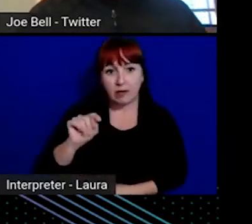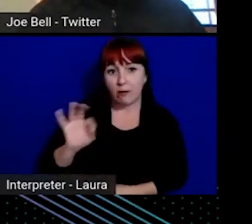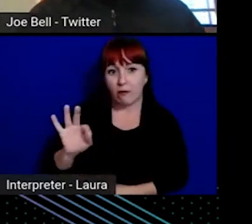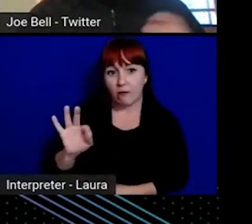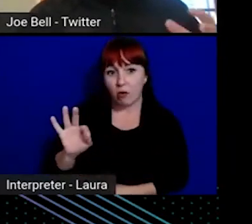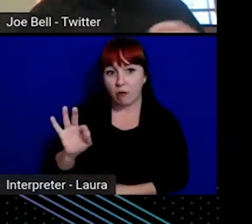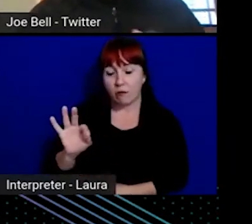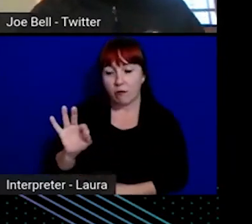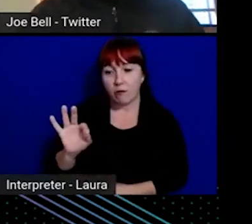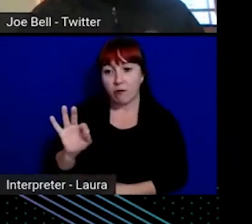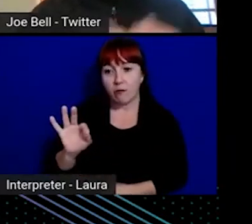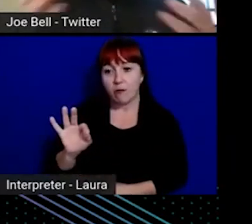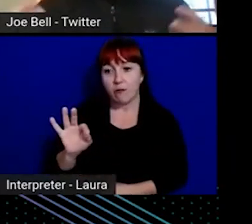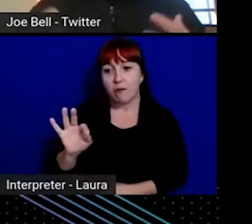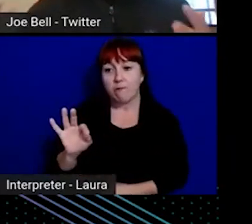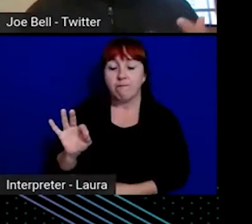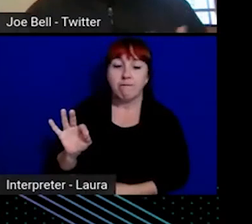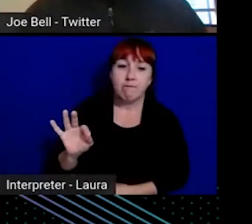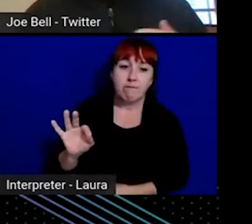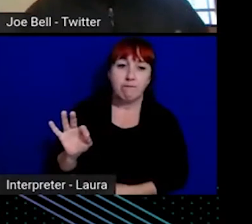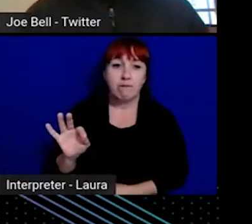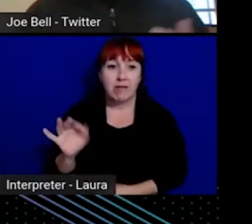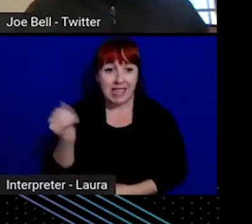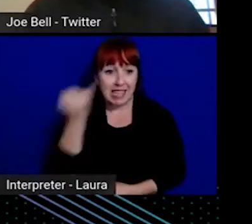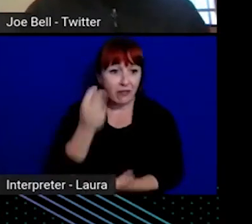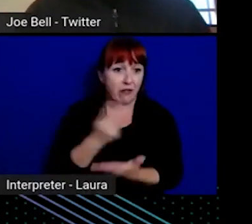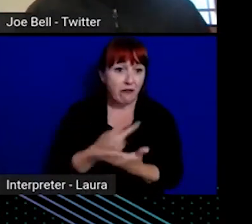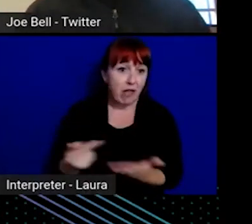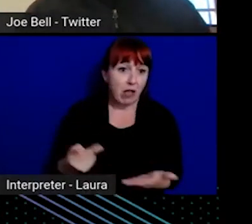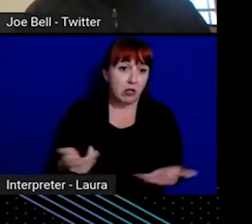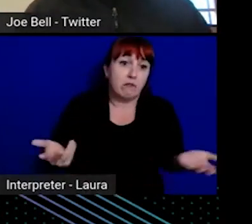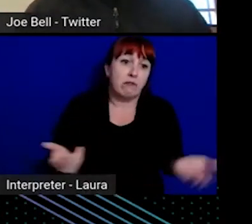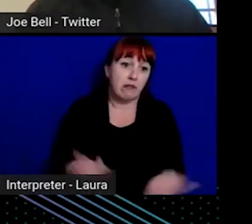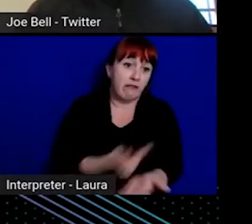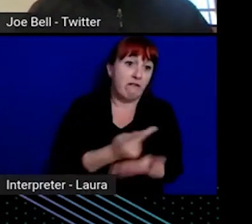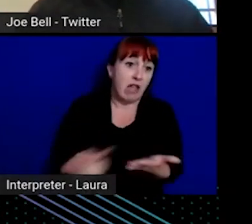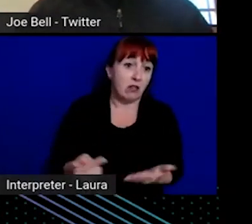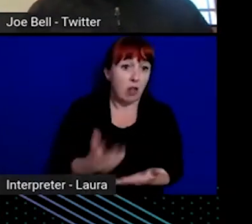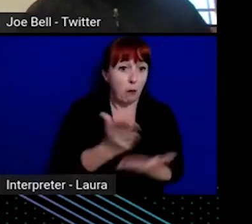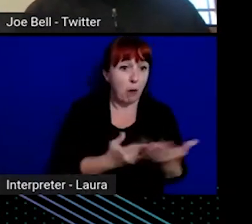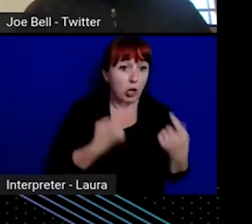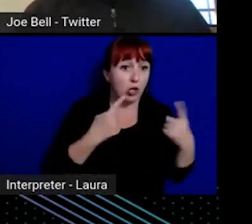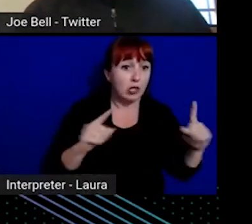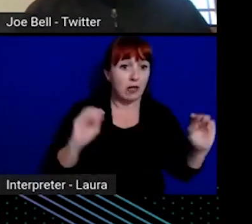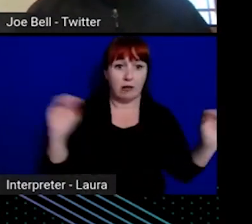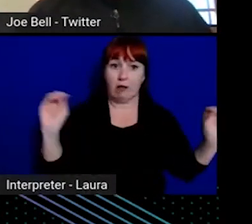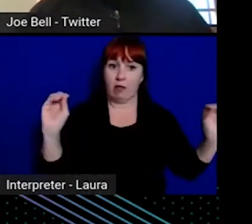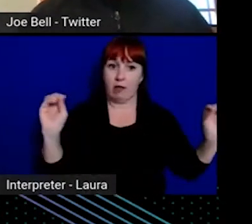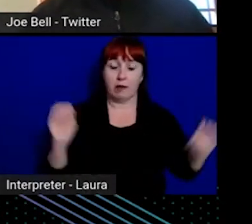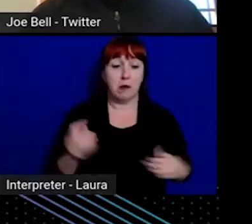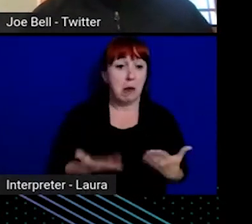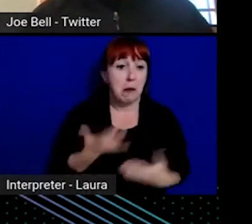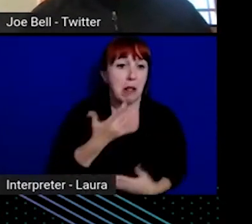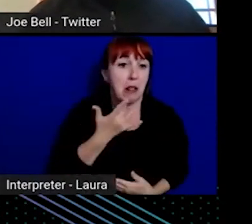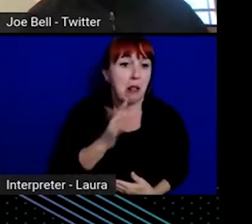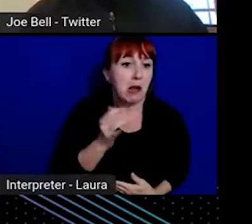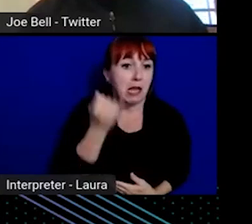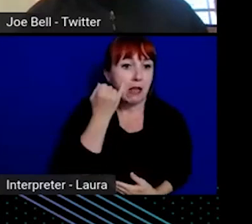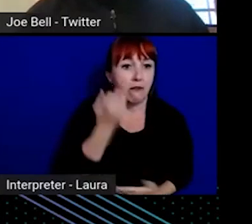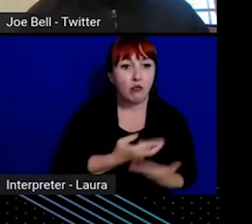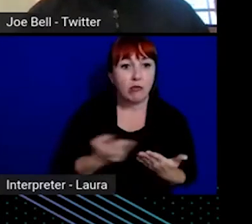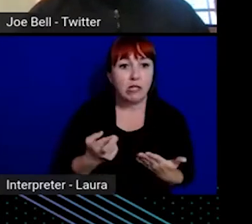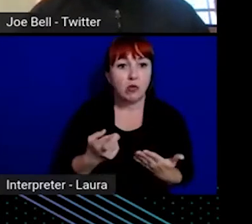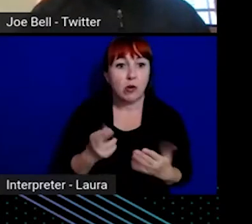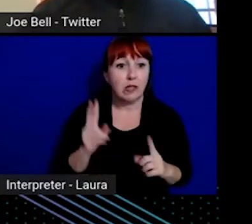of if it fails, it fails. It doesn't have a partial success. You can maybe get lucky if your resource gets applied first,